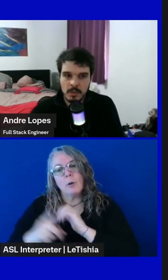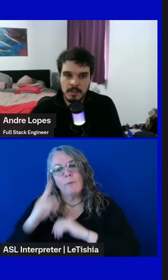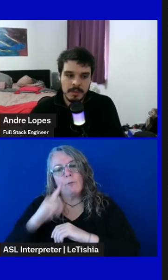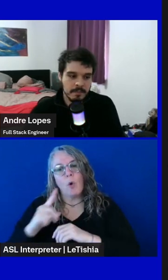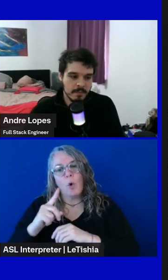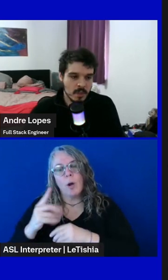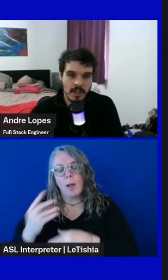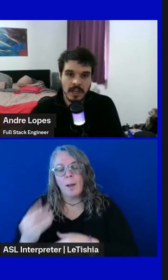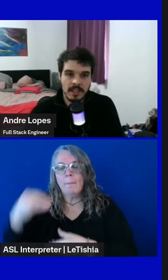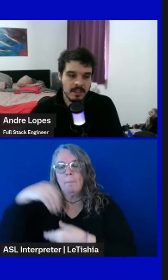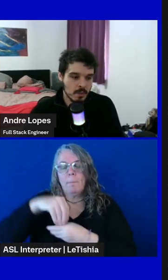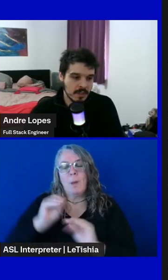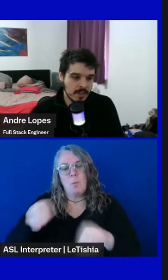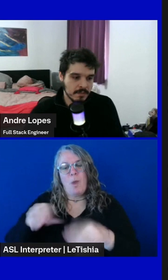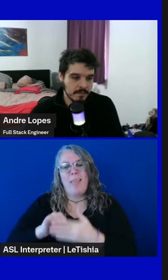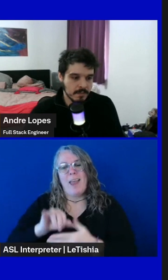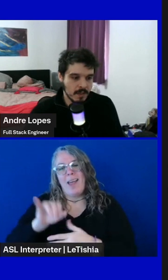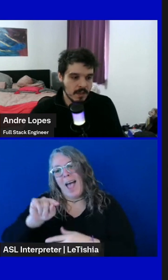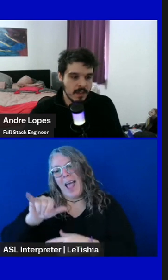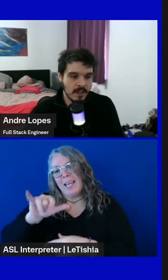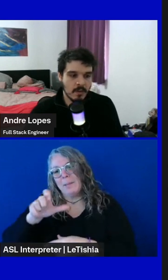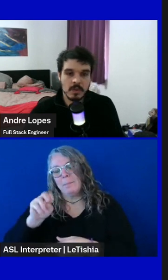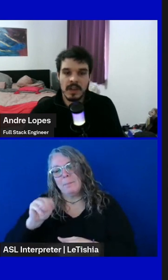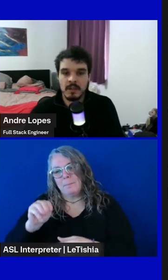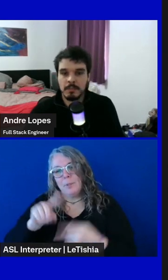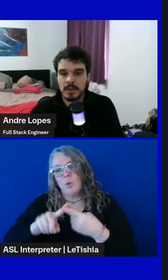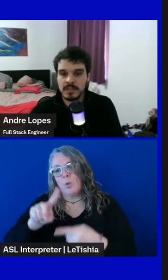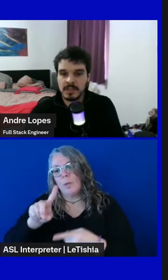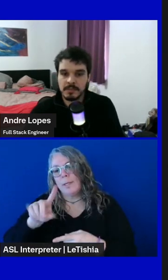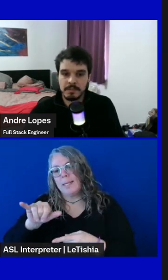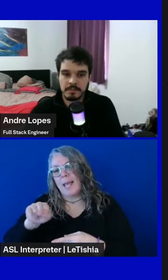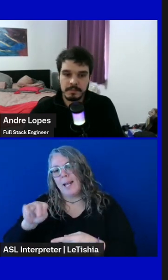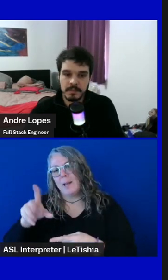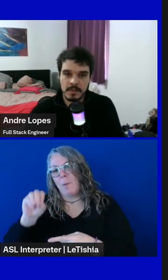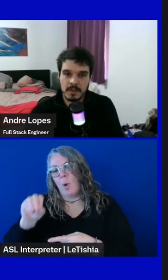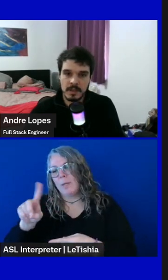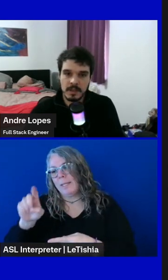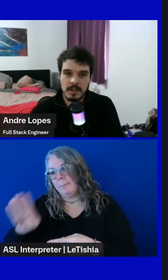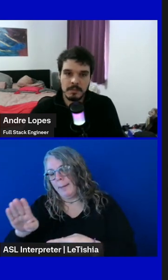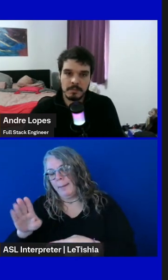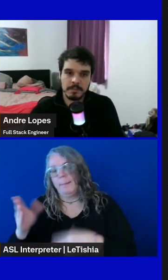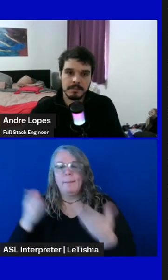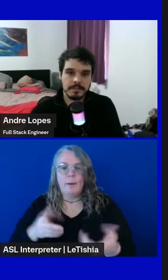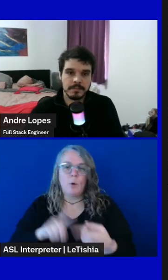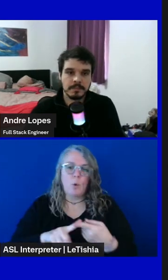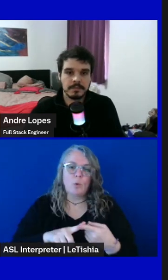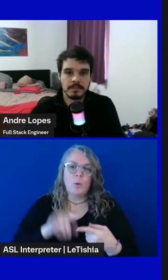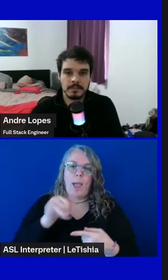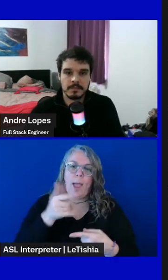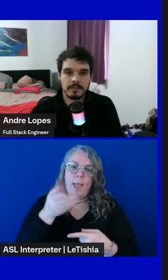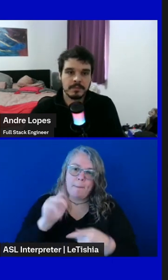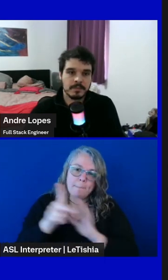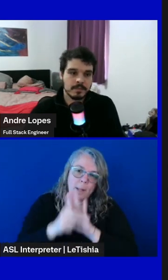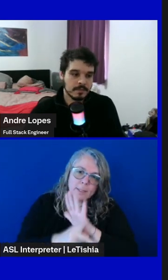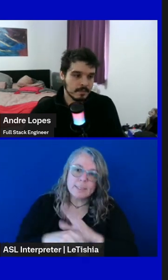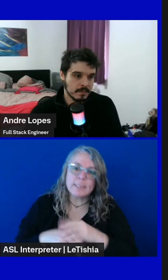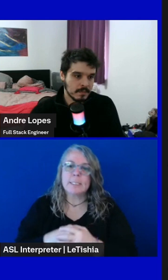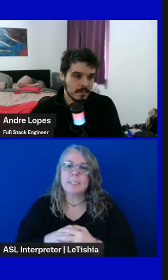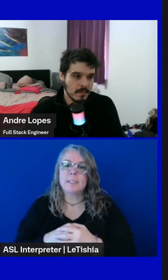inside DynamoDB. So I get this one here, and I go to IAM policies here.